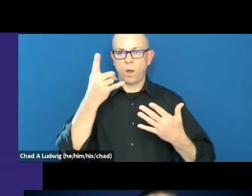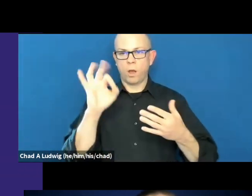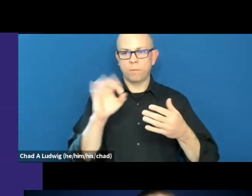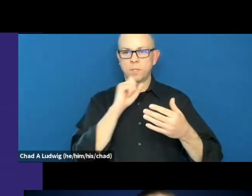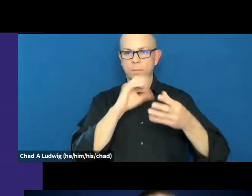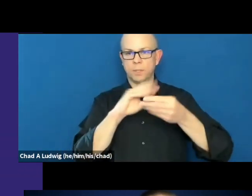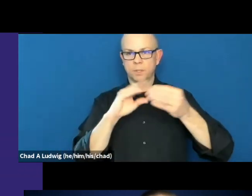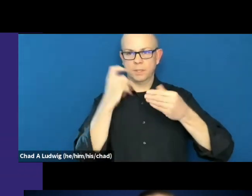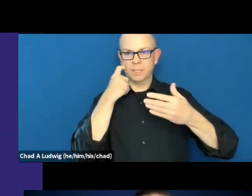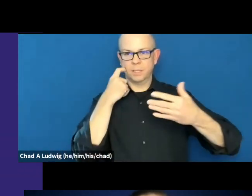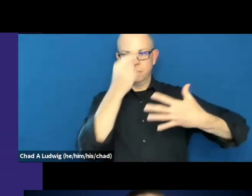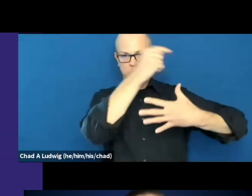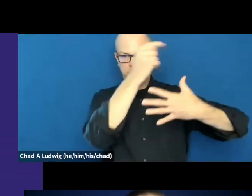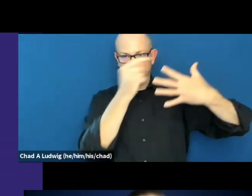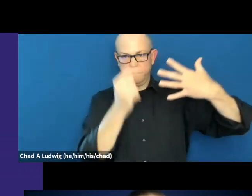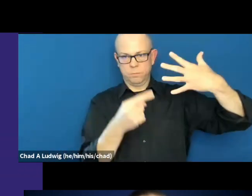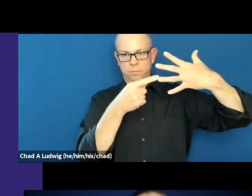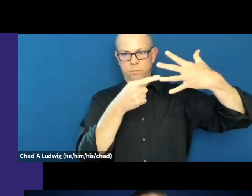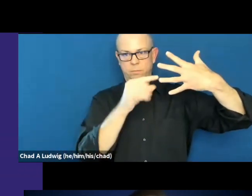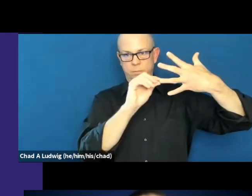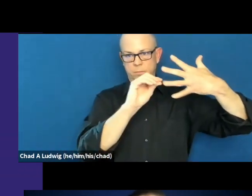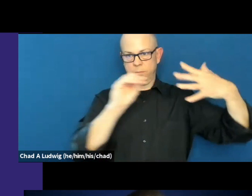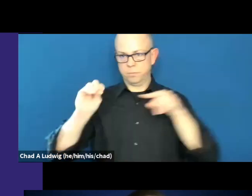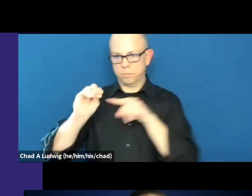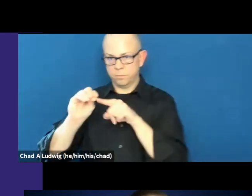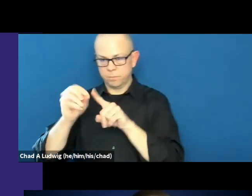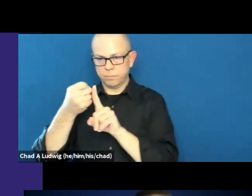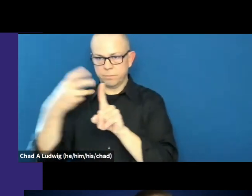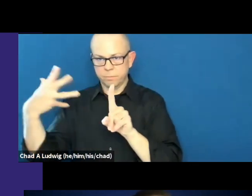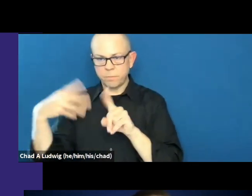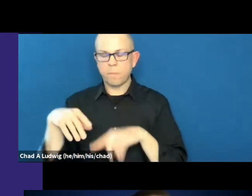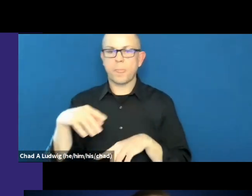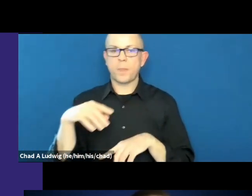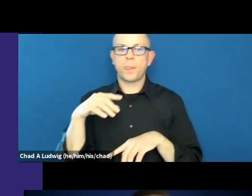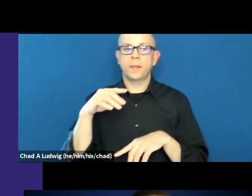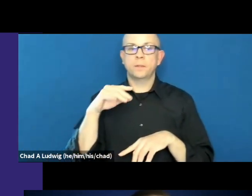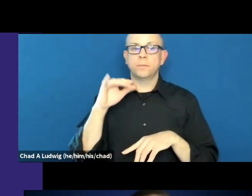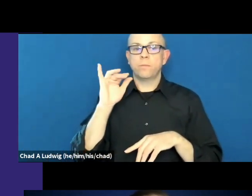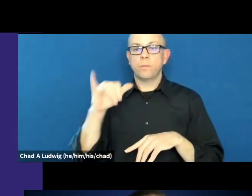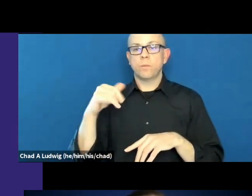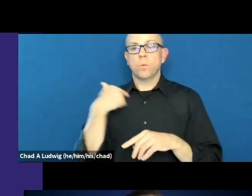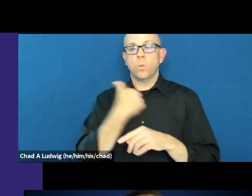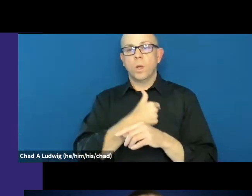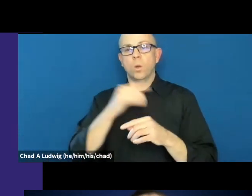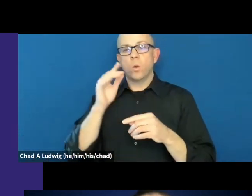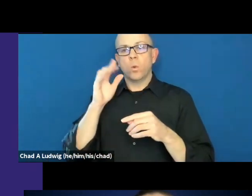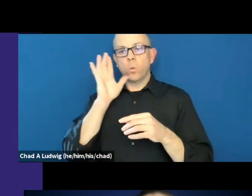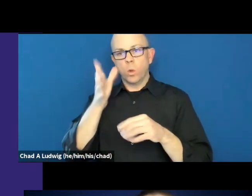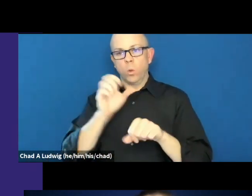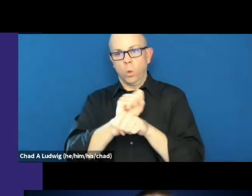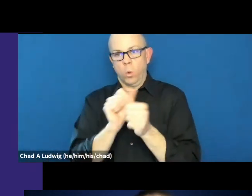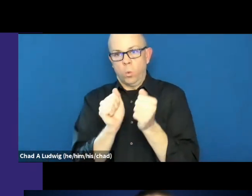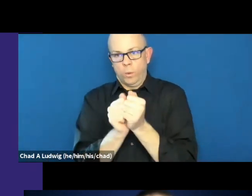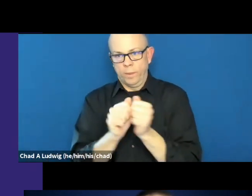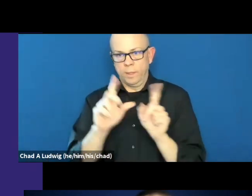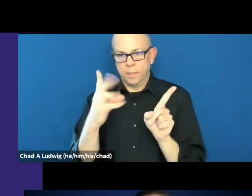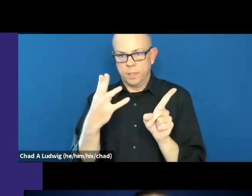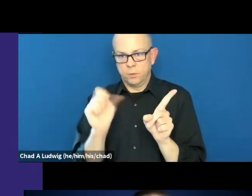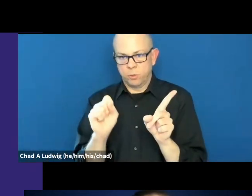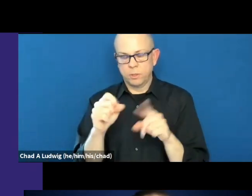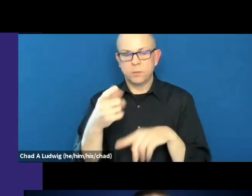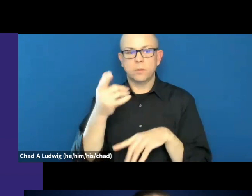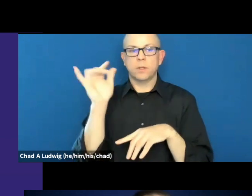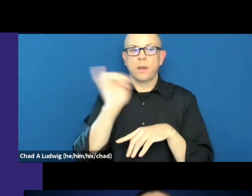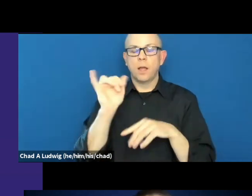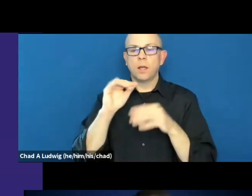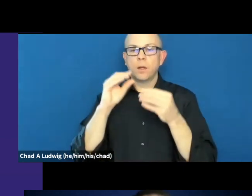So the Oregon Department of Human Services, as Sammy mentioned, talked about a variety of different things that we are able to, or that they are